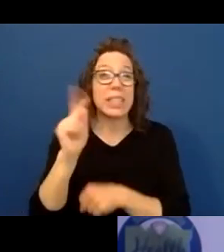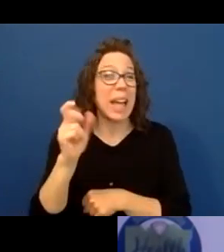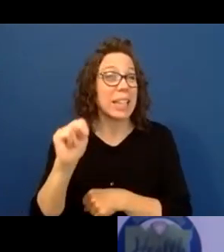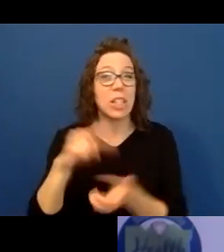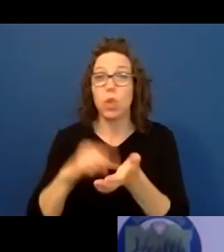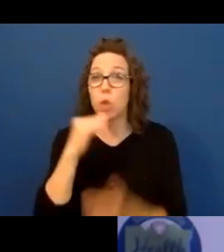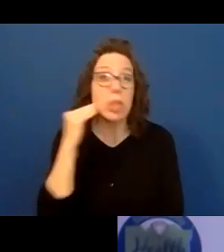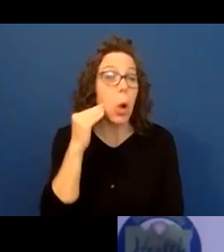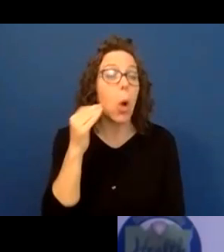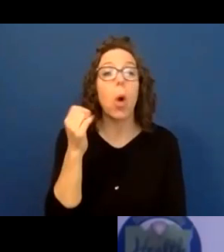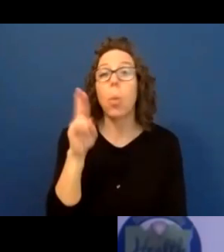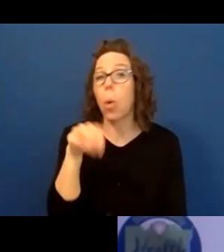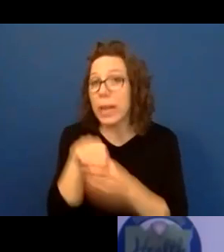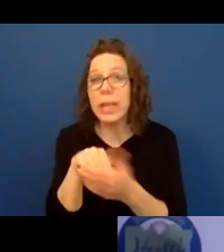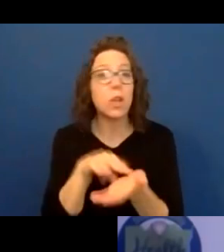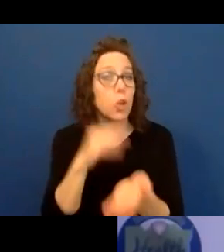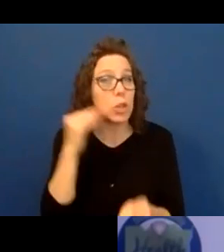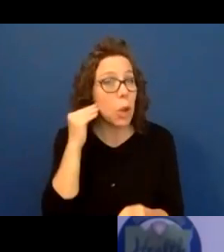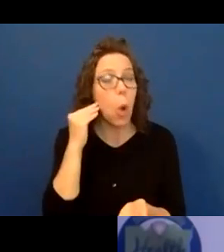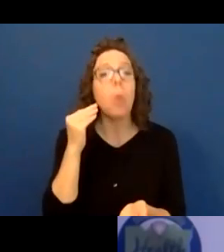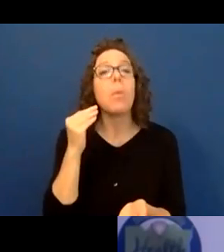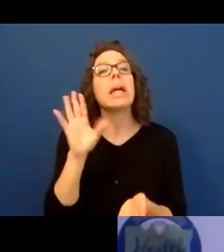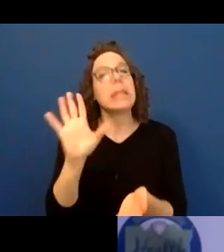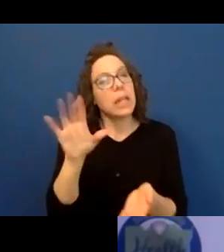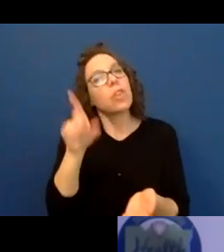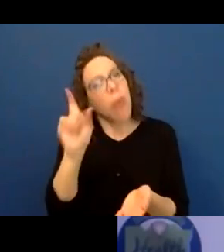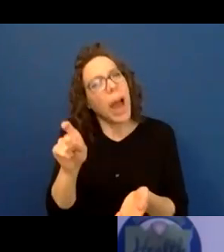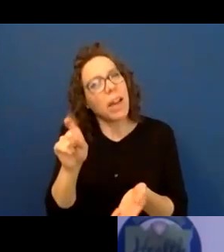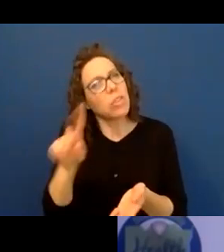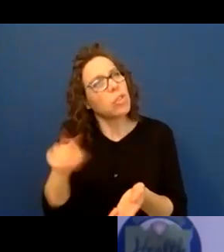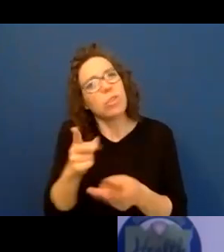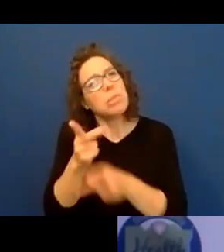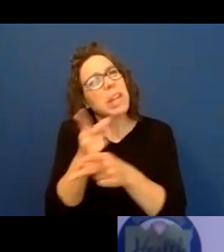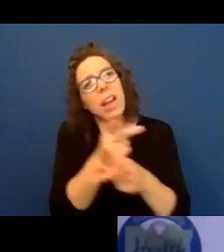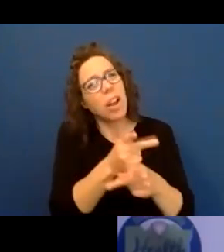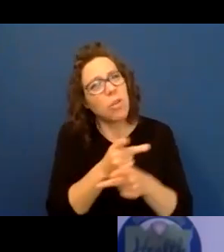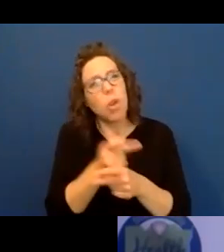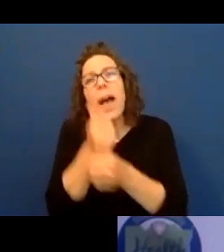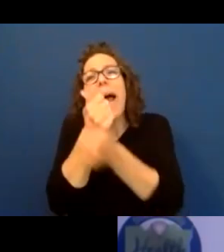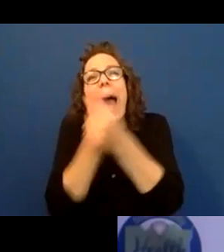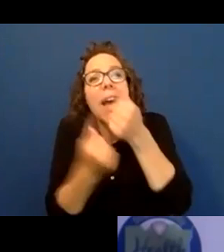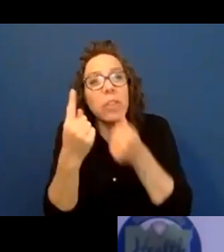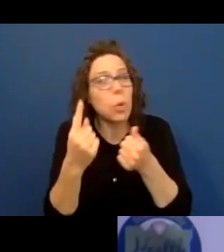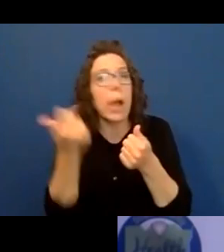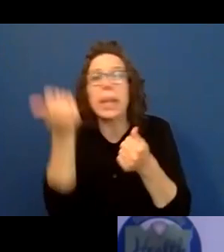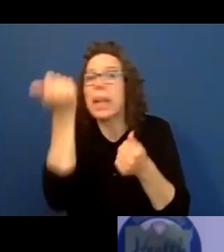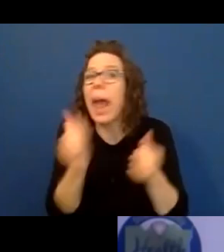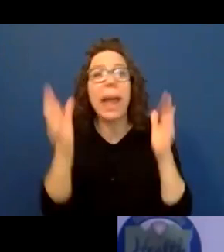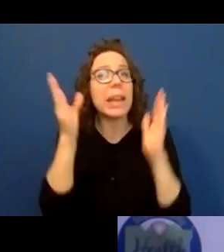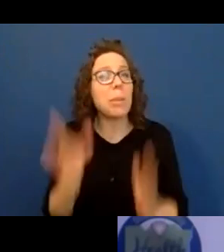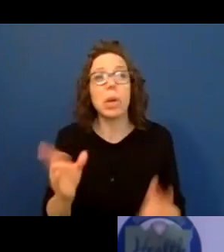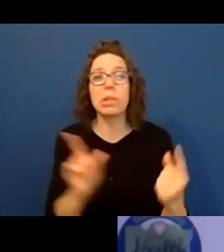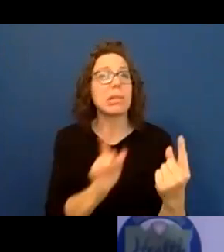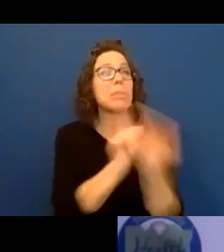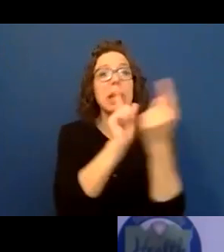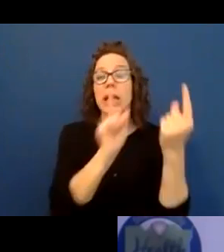nursing home or is in a nursing home, and you really have to be vigilant in everyone you meet, in every trip you make,